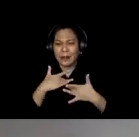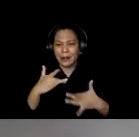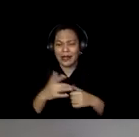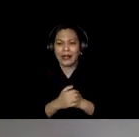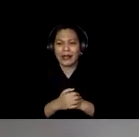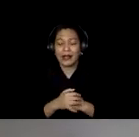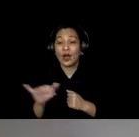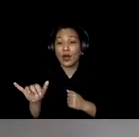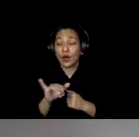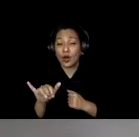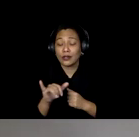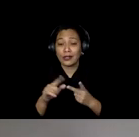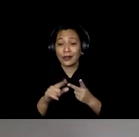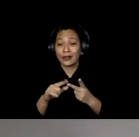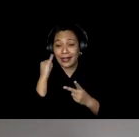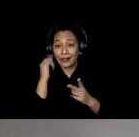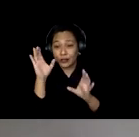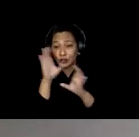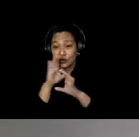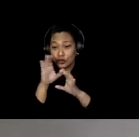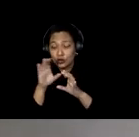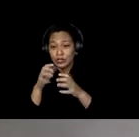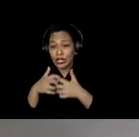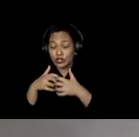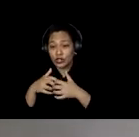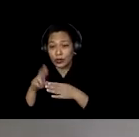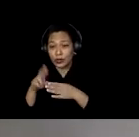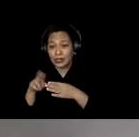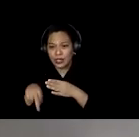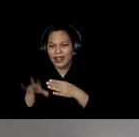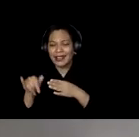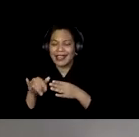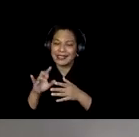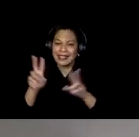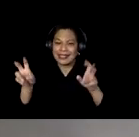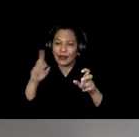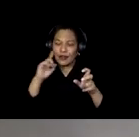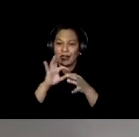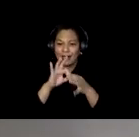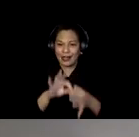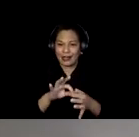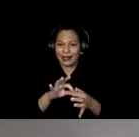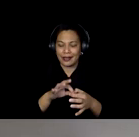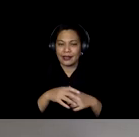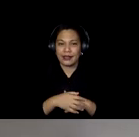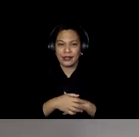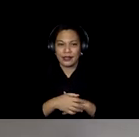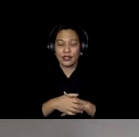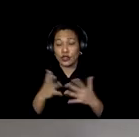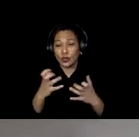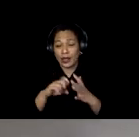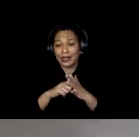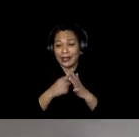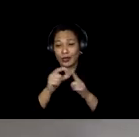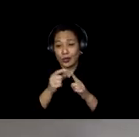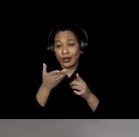are looking at a search engine results page, it's the actual title of the link. It's the part that you would click. So you want to try to get your keywords in